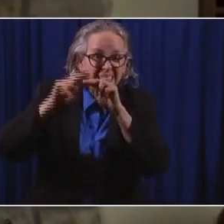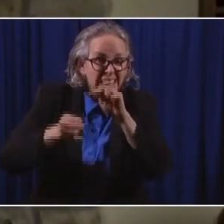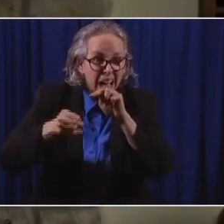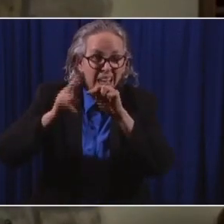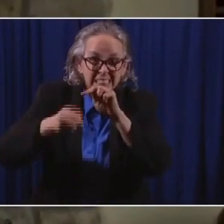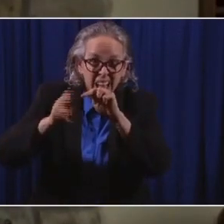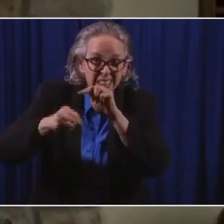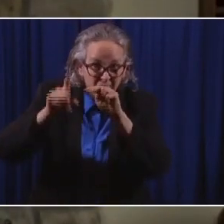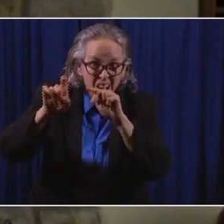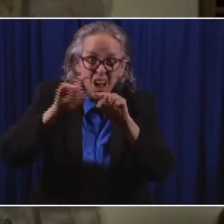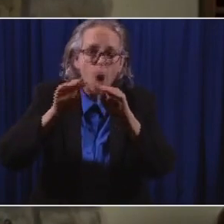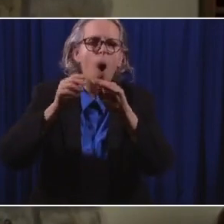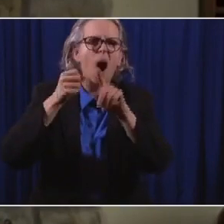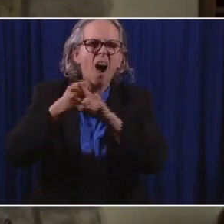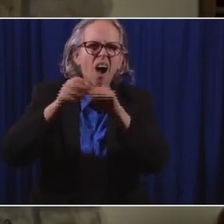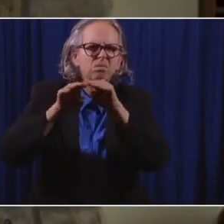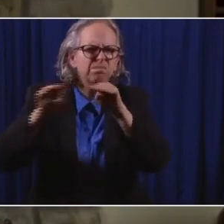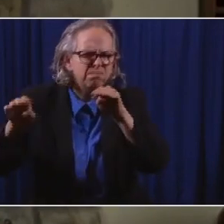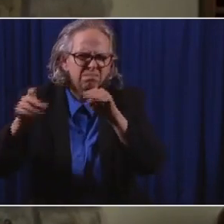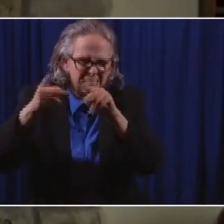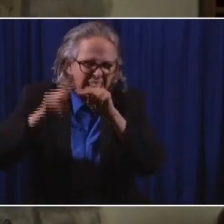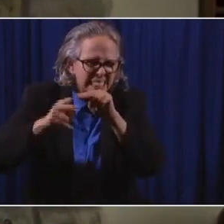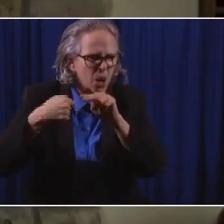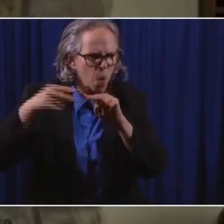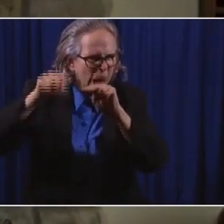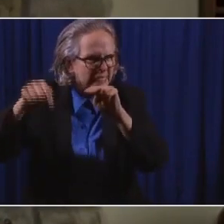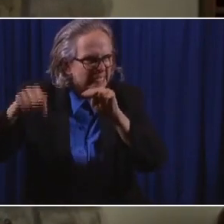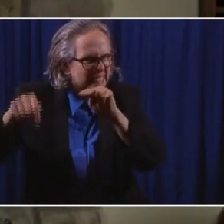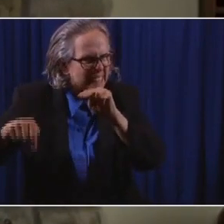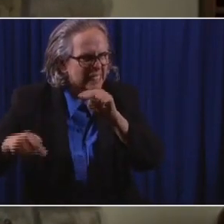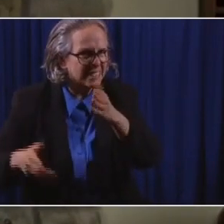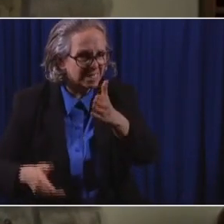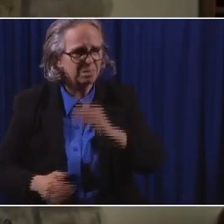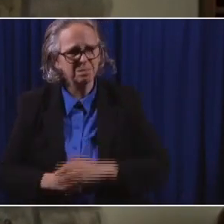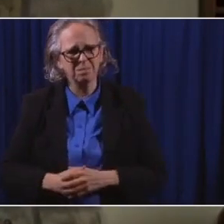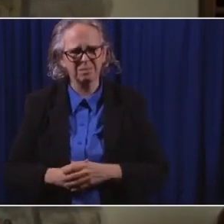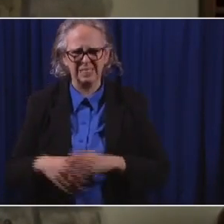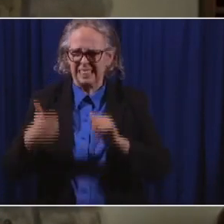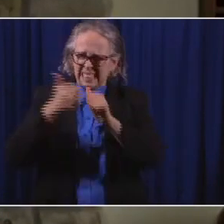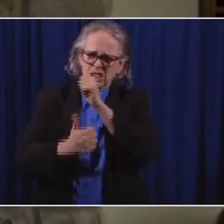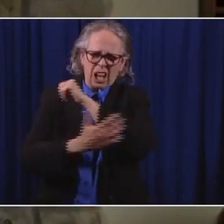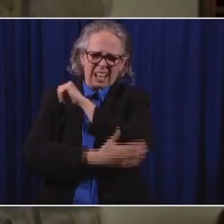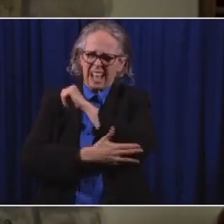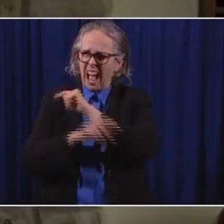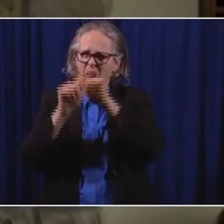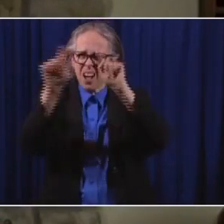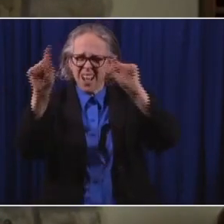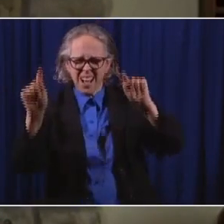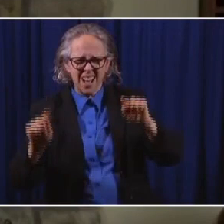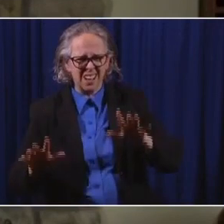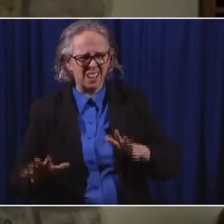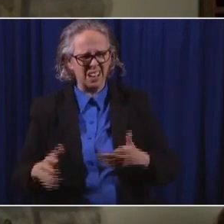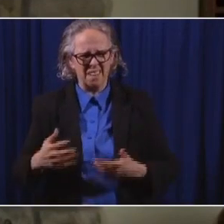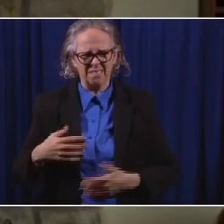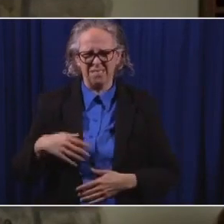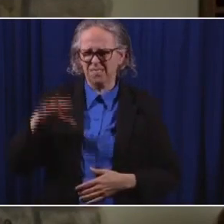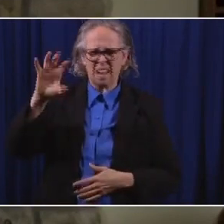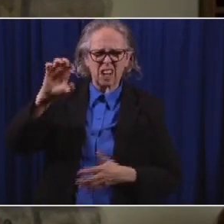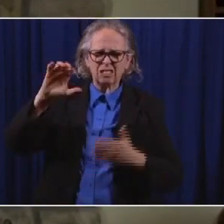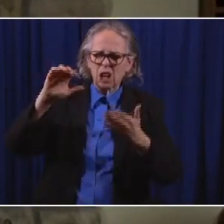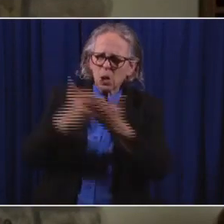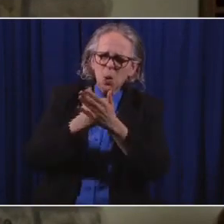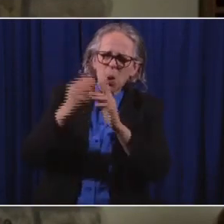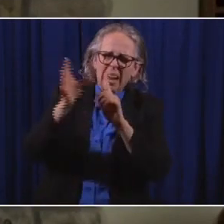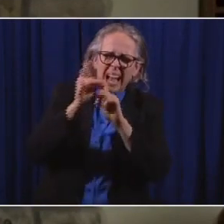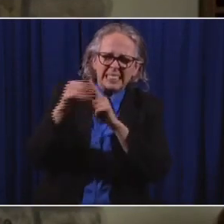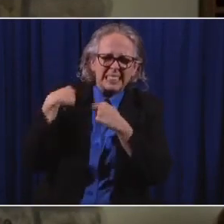no reason that county that's at 500, you know, 5 times the high incident level of the CDC. There is no